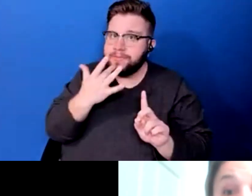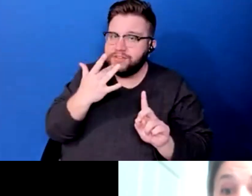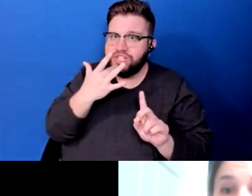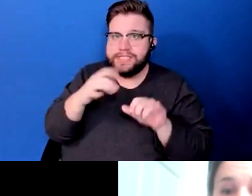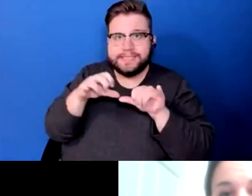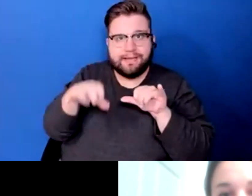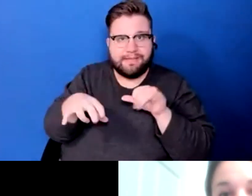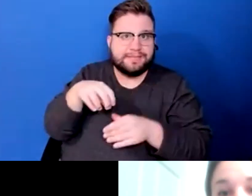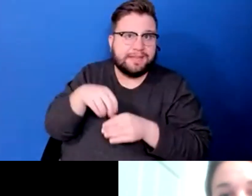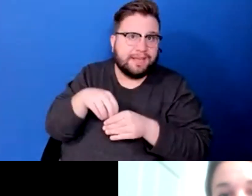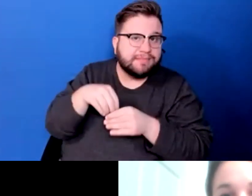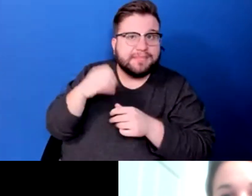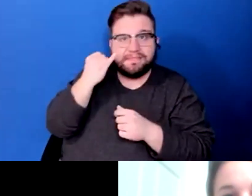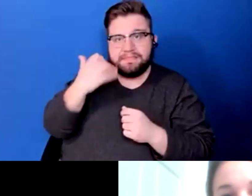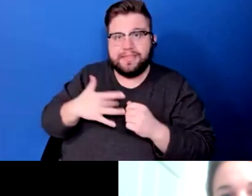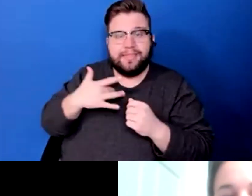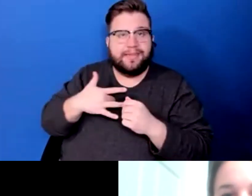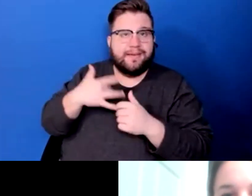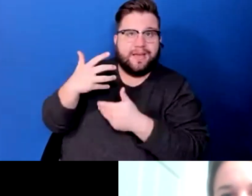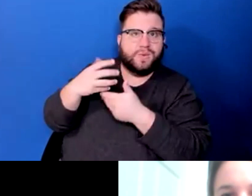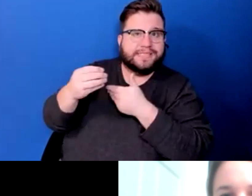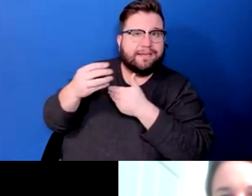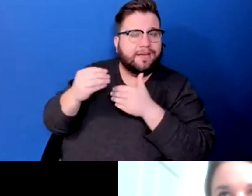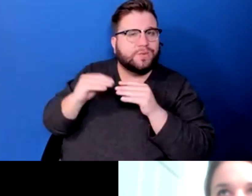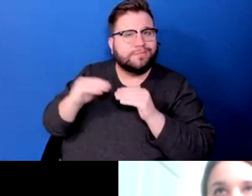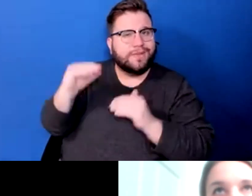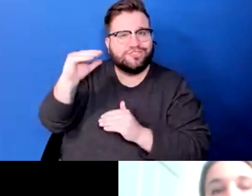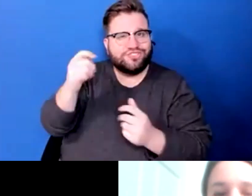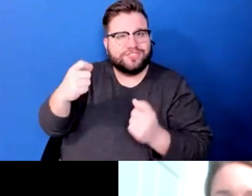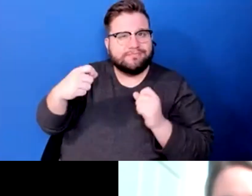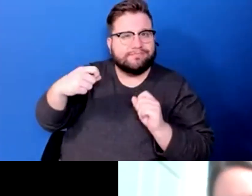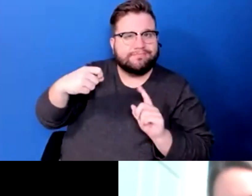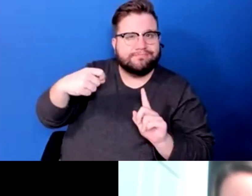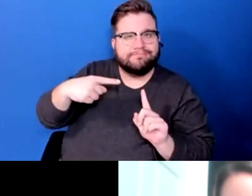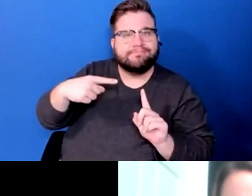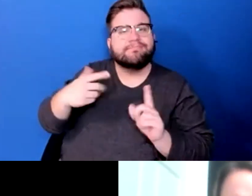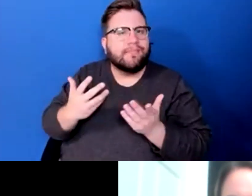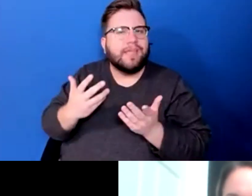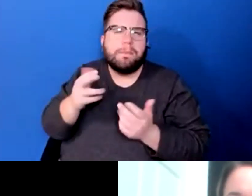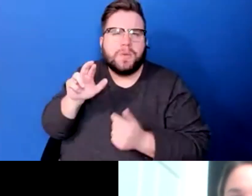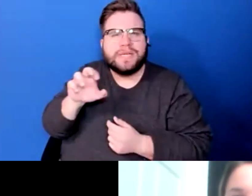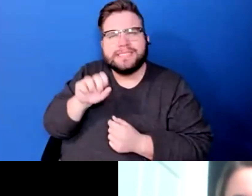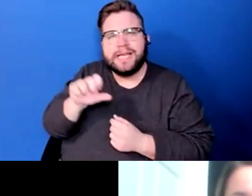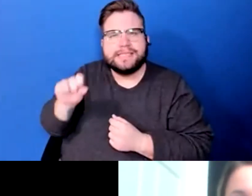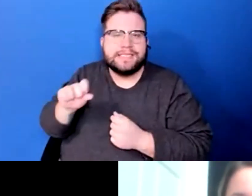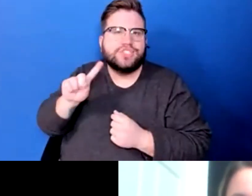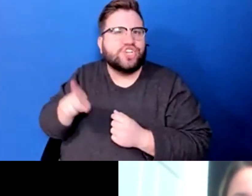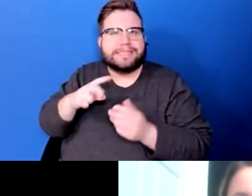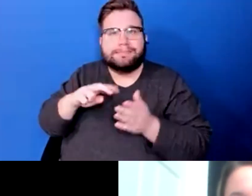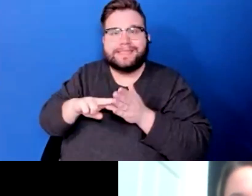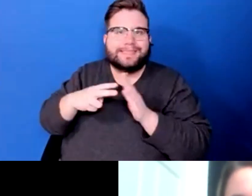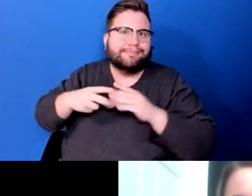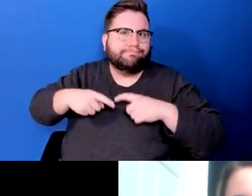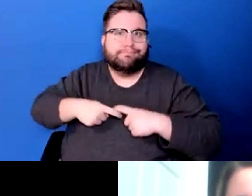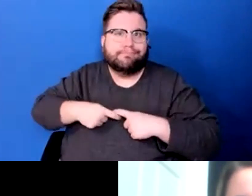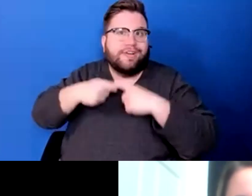of the playground. Sure. Yeah, I think maybe a broader definition of recess could be just like taking that break.